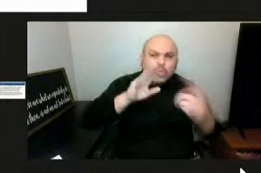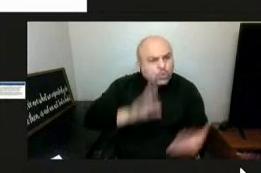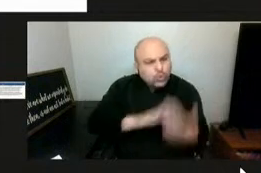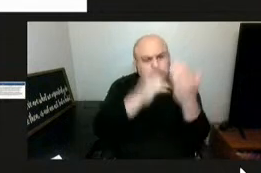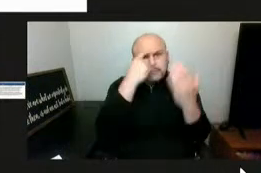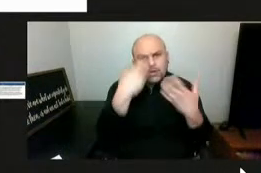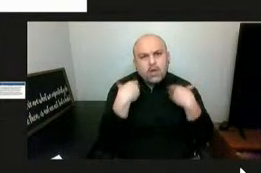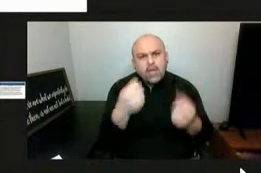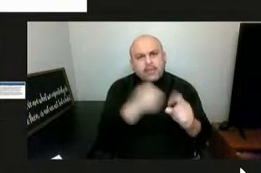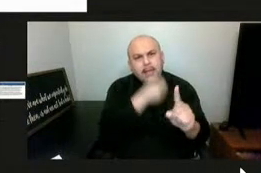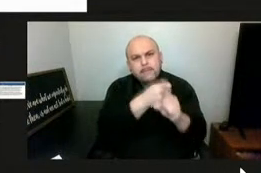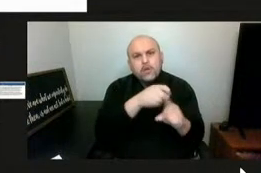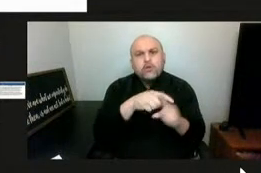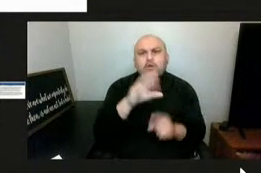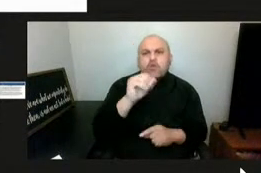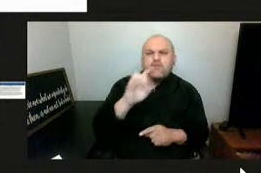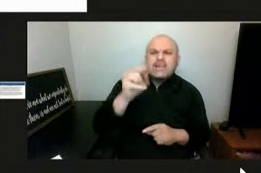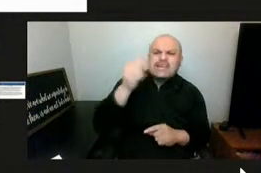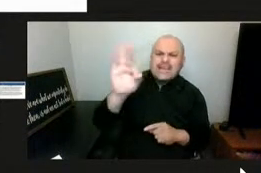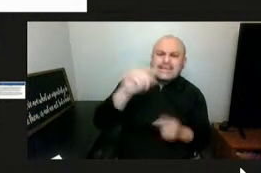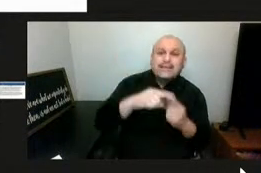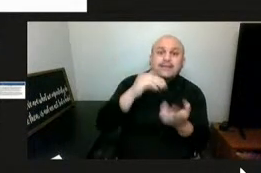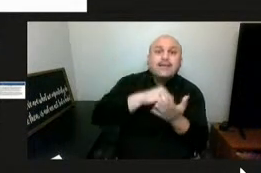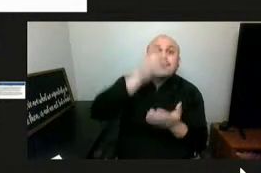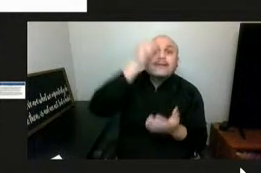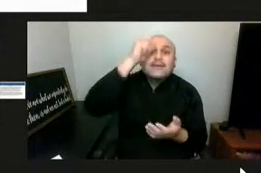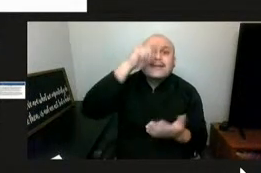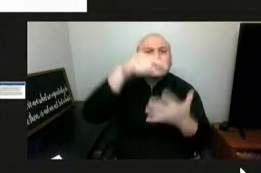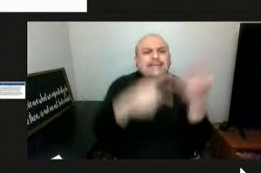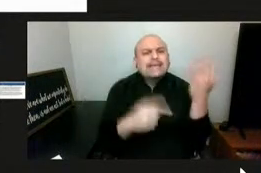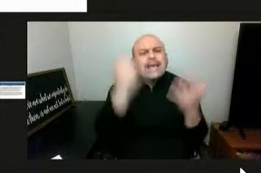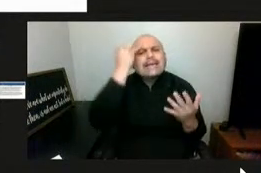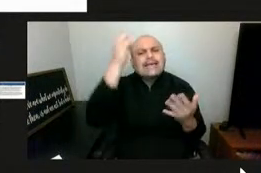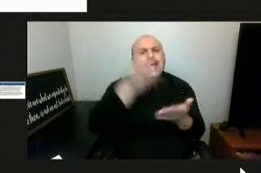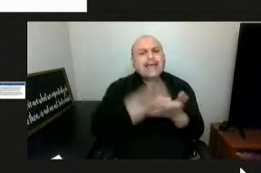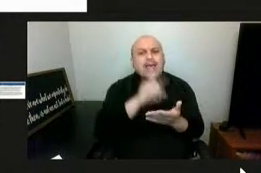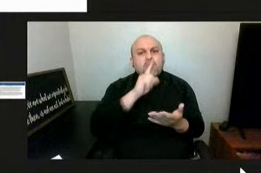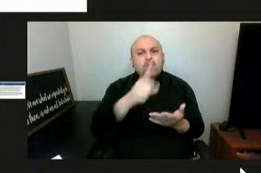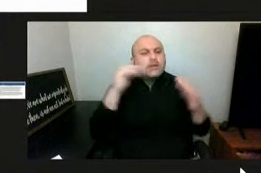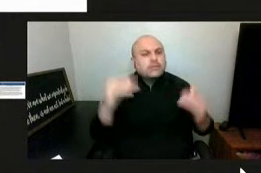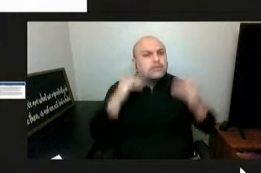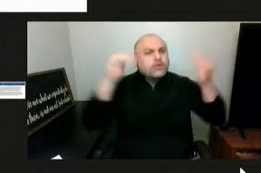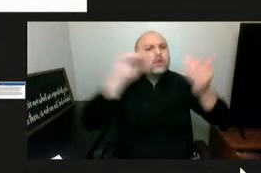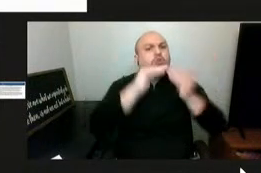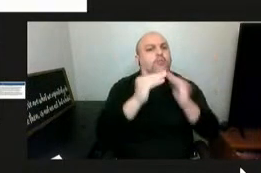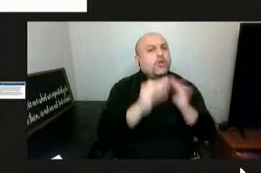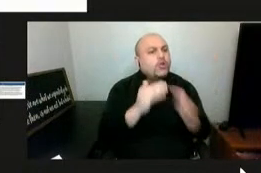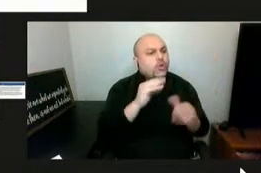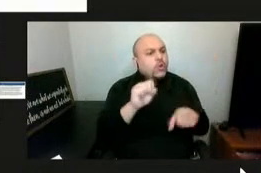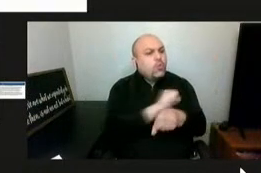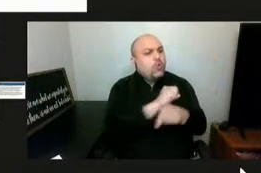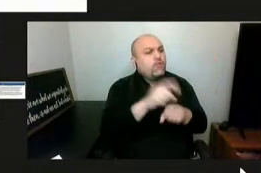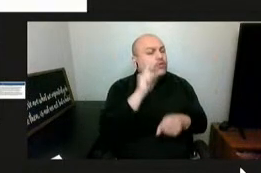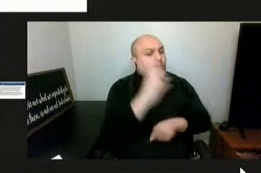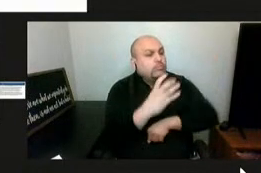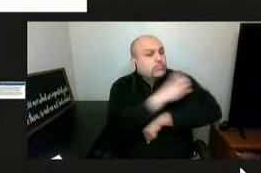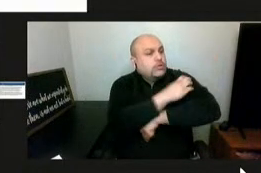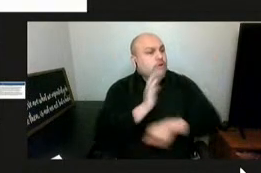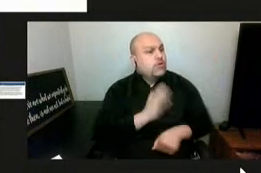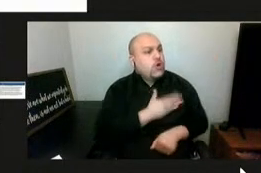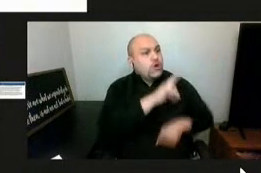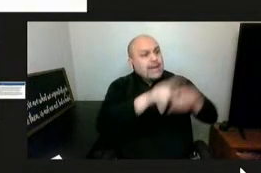of COVID-19. Again, this is the idea that the elevation of a community workforce will strengthen our nation's capacity.